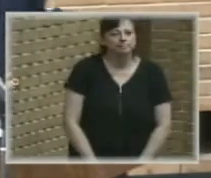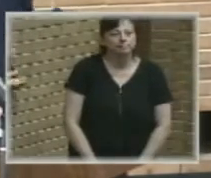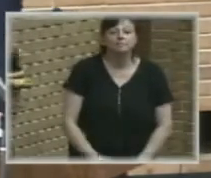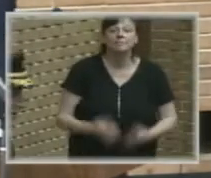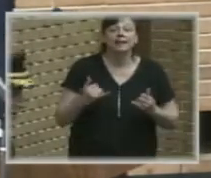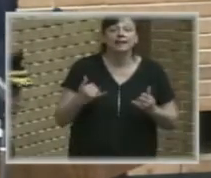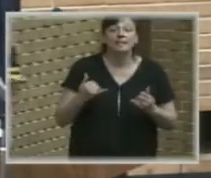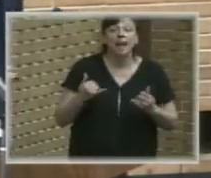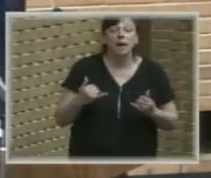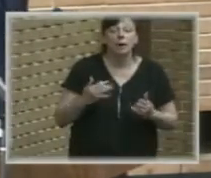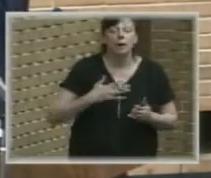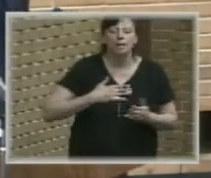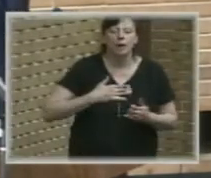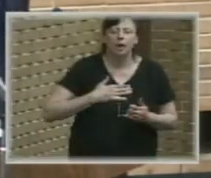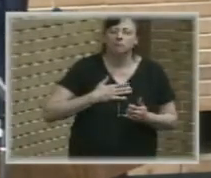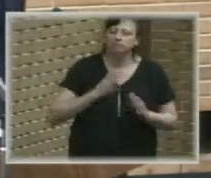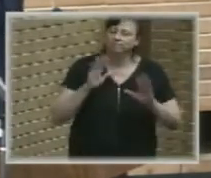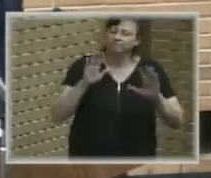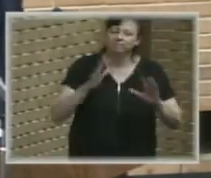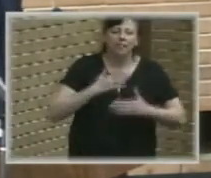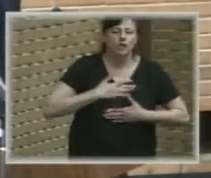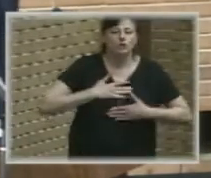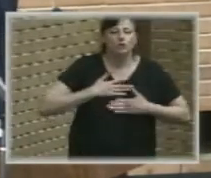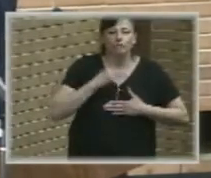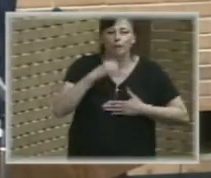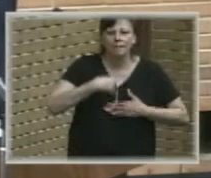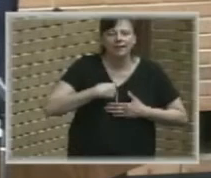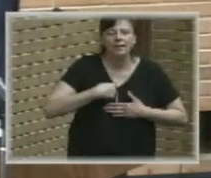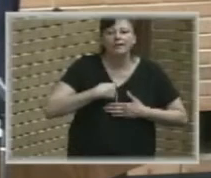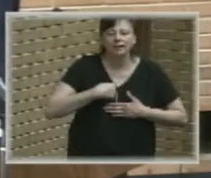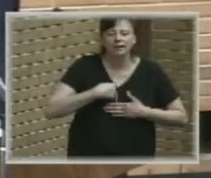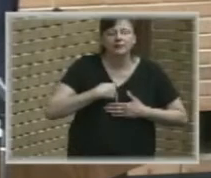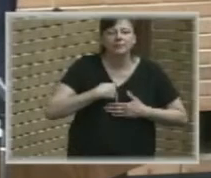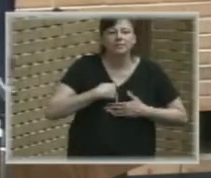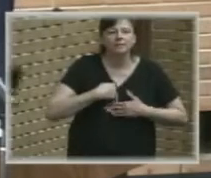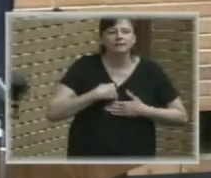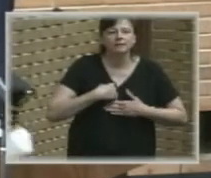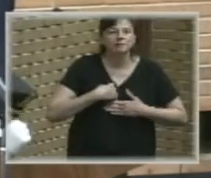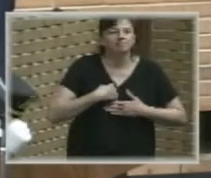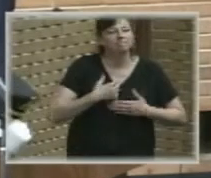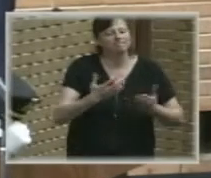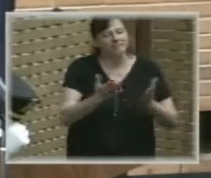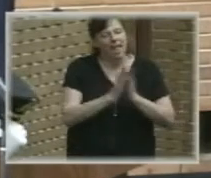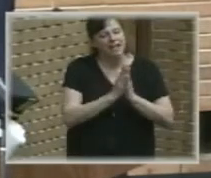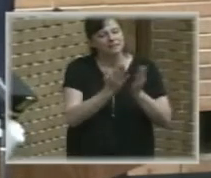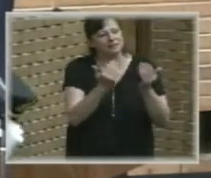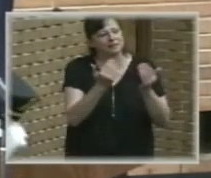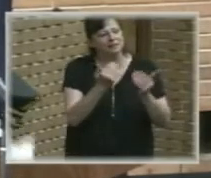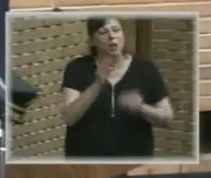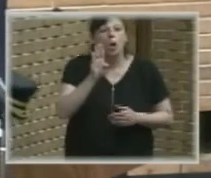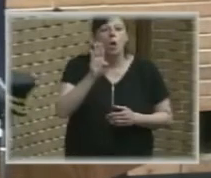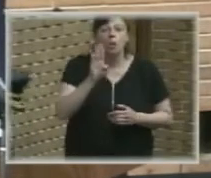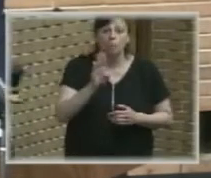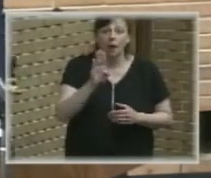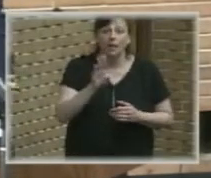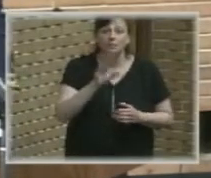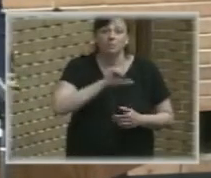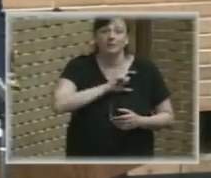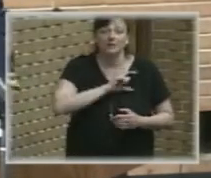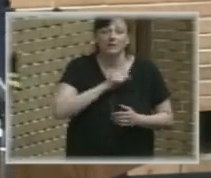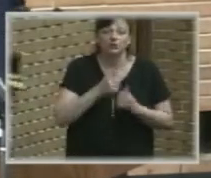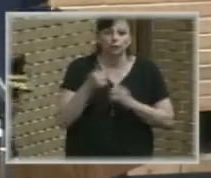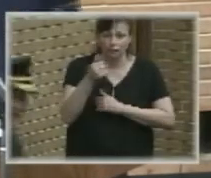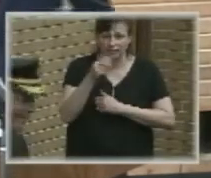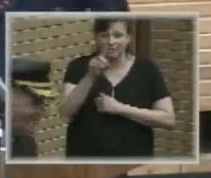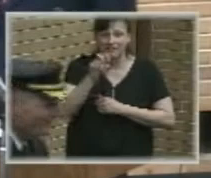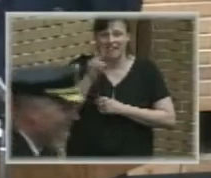And now it's my very great pleasure to introduce for some remarks our Brighton Police Chief, Dave